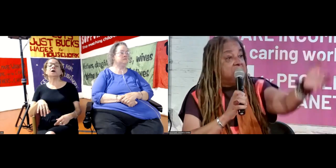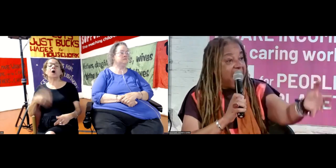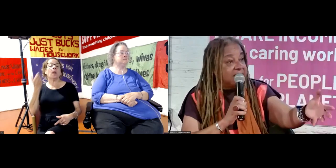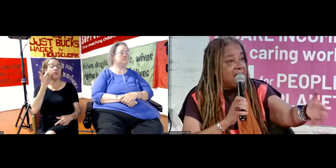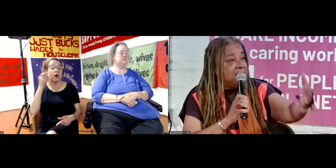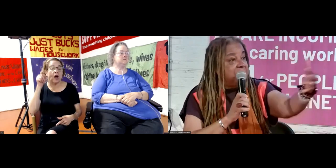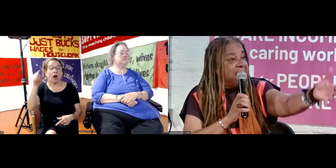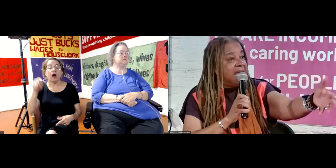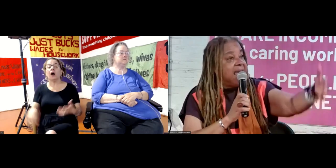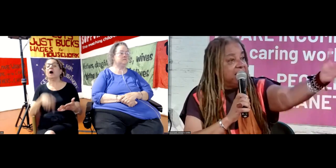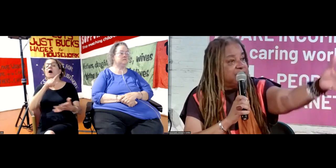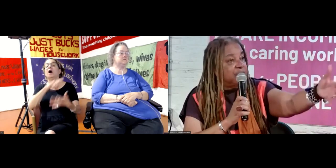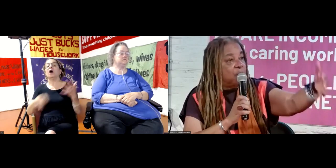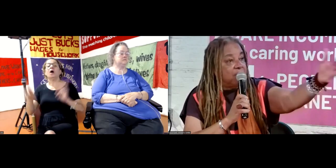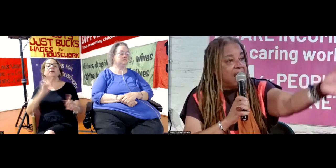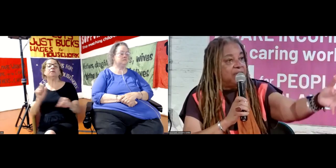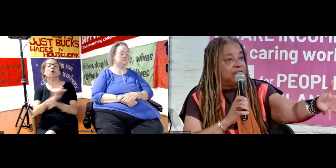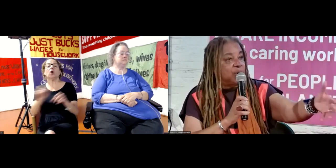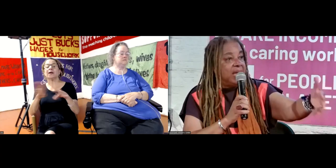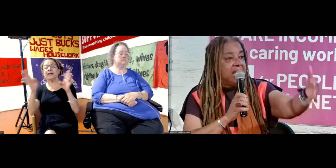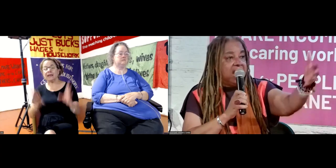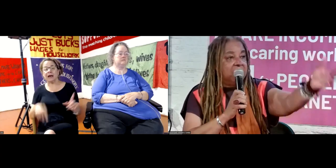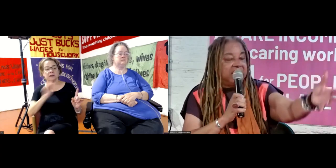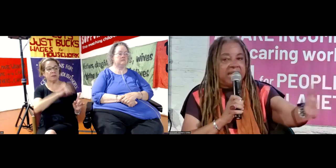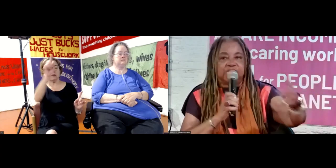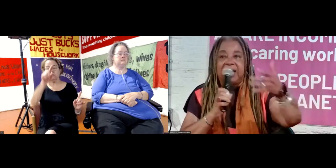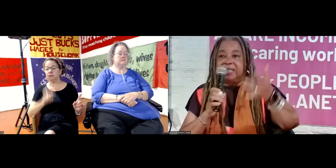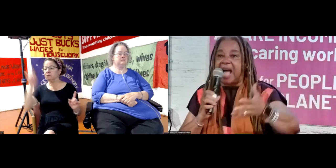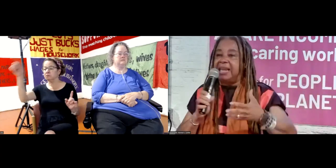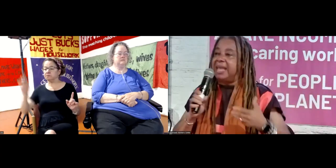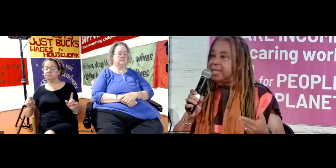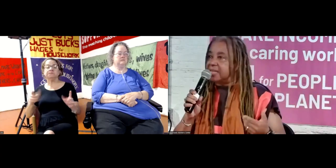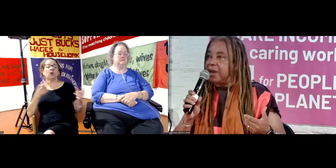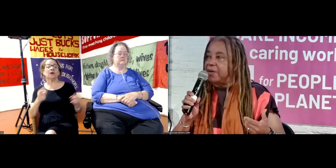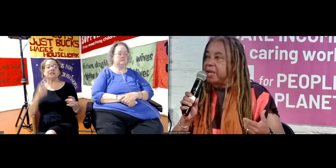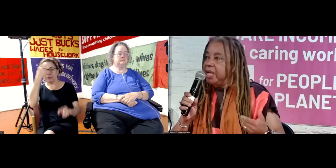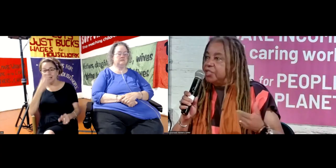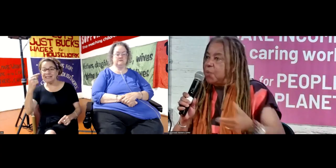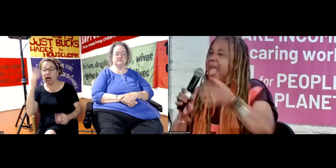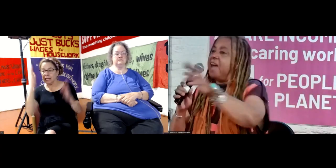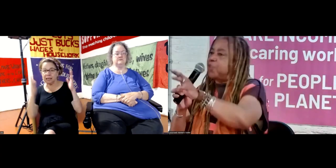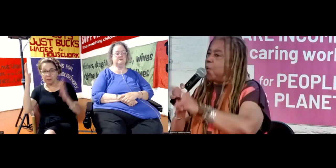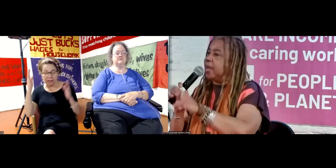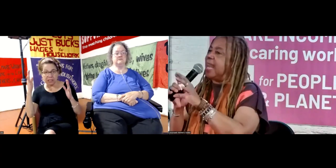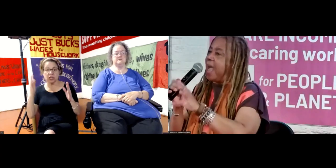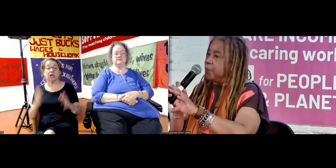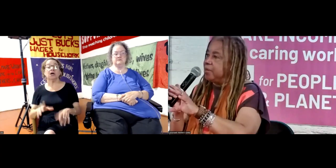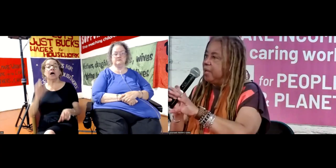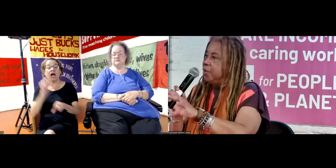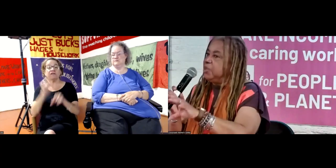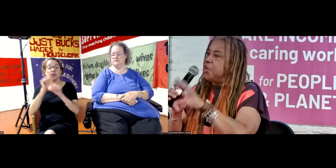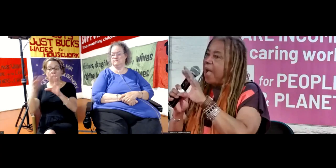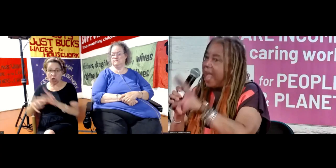an impact on B and Hector, the work that they're doing in Malaysia and Thailand, et cetera. So we have to work it